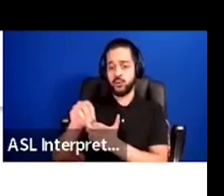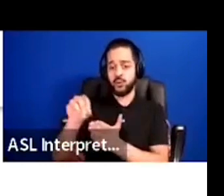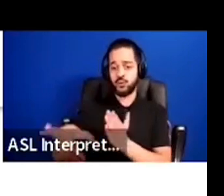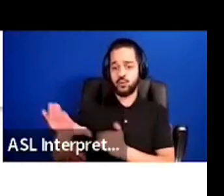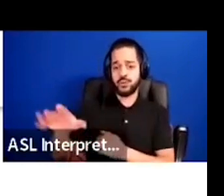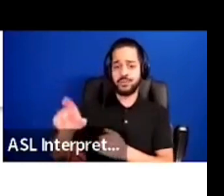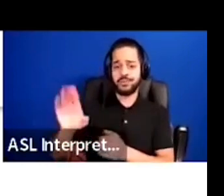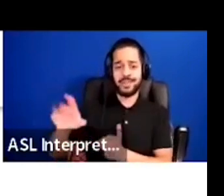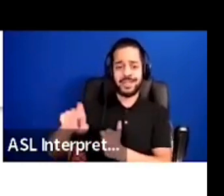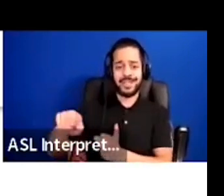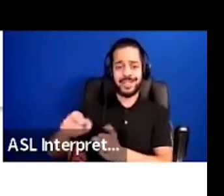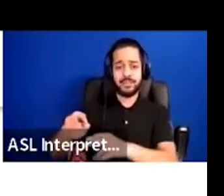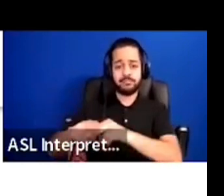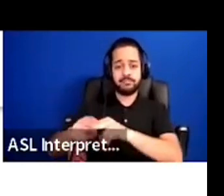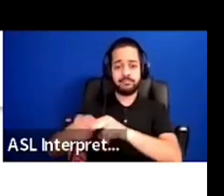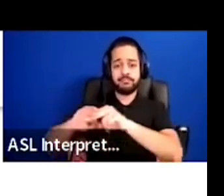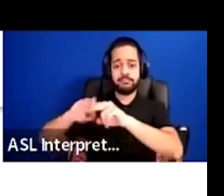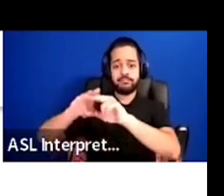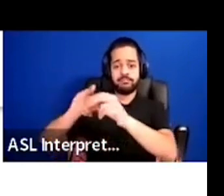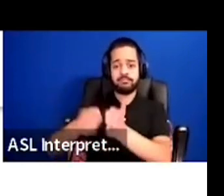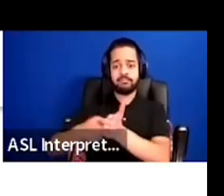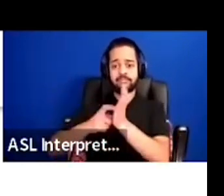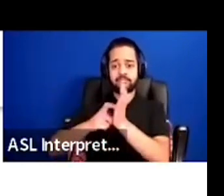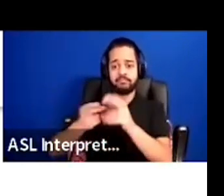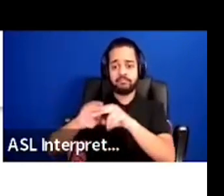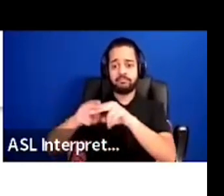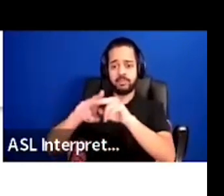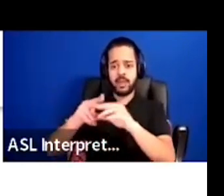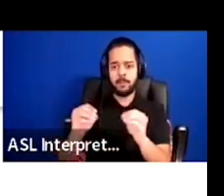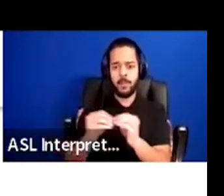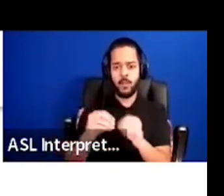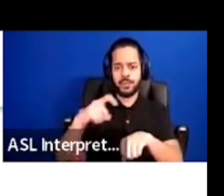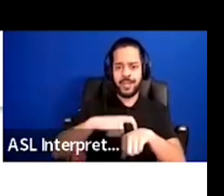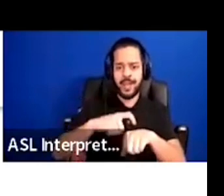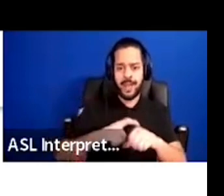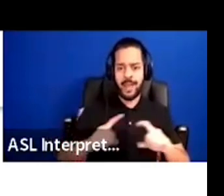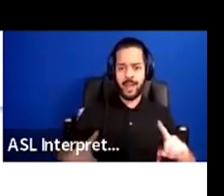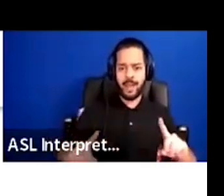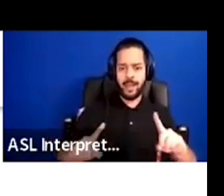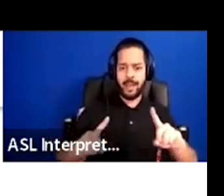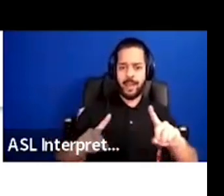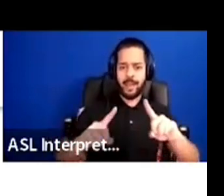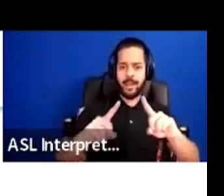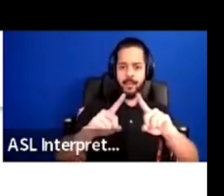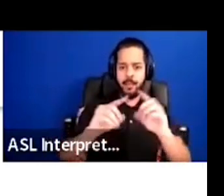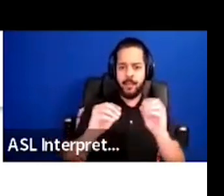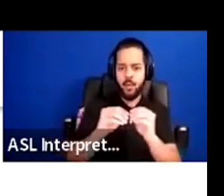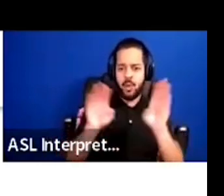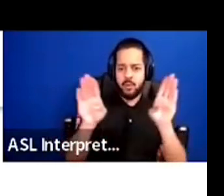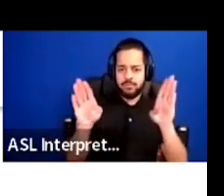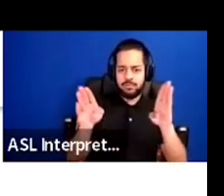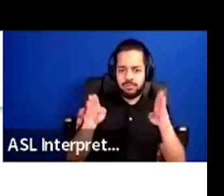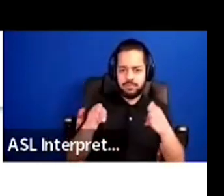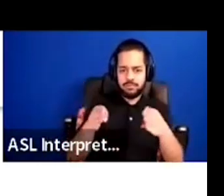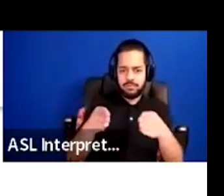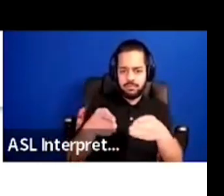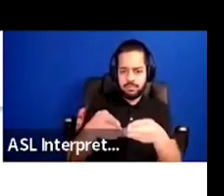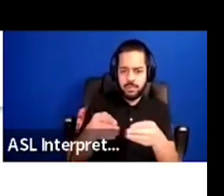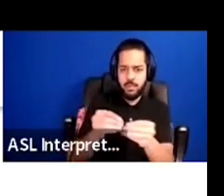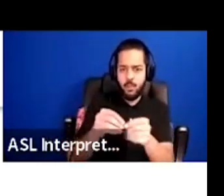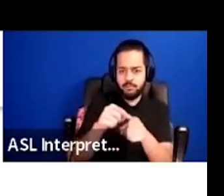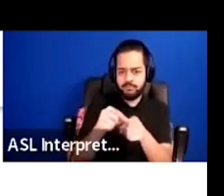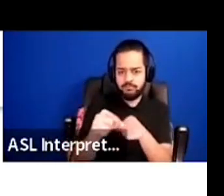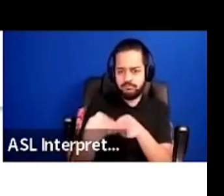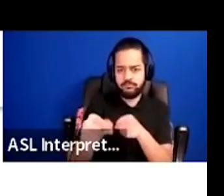pyramid, the time, the intensity, the explicitness of that increases, and it becomes more individualized, moving through